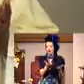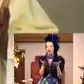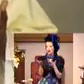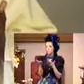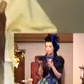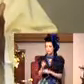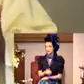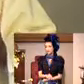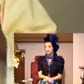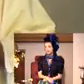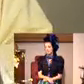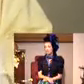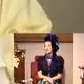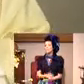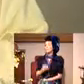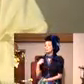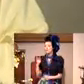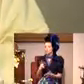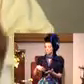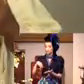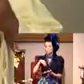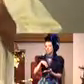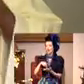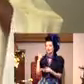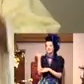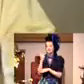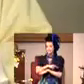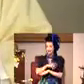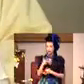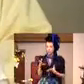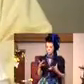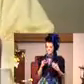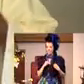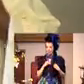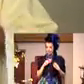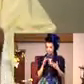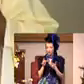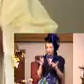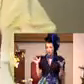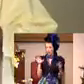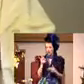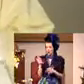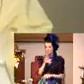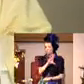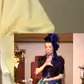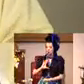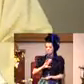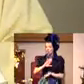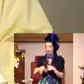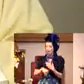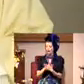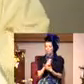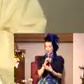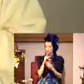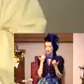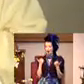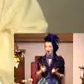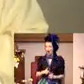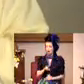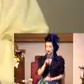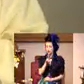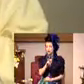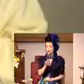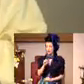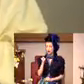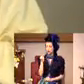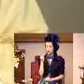I rise. And so we rise today to claim the glory of Christ, all that we are, 2012, that this day